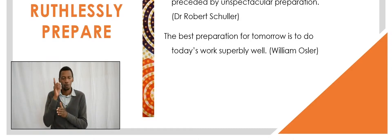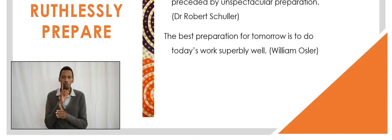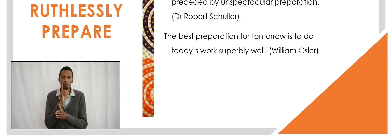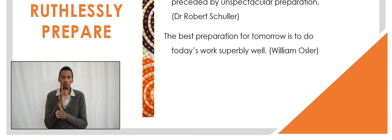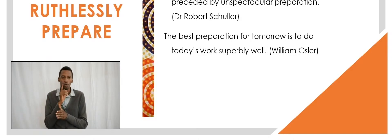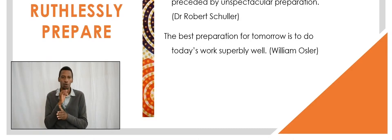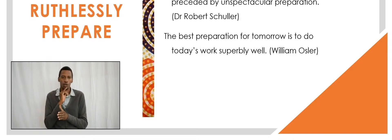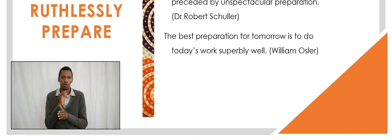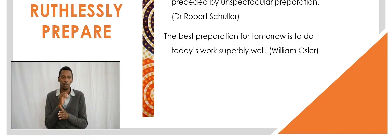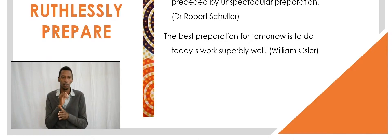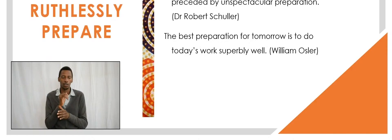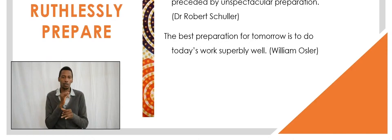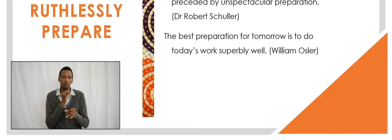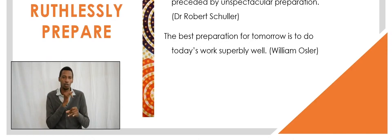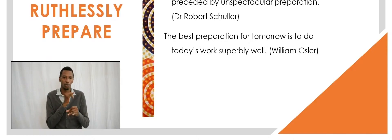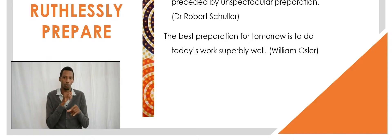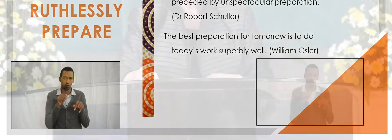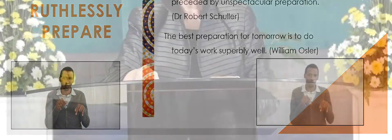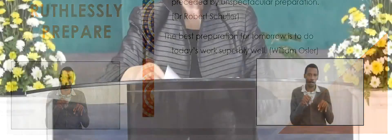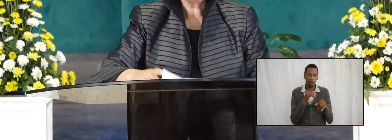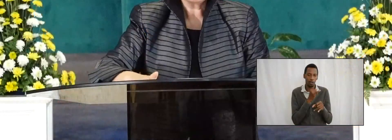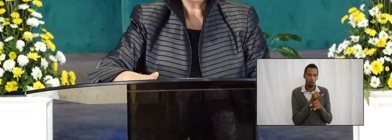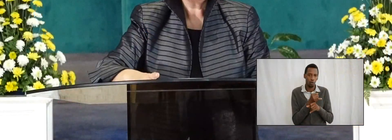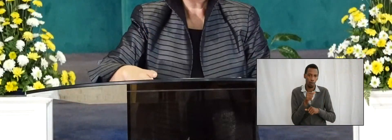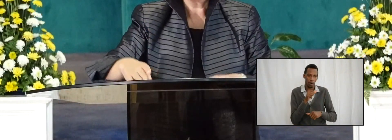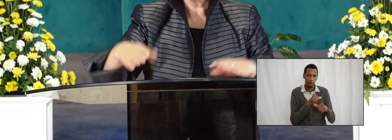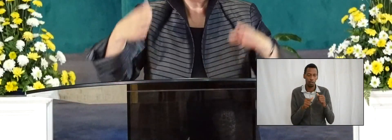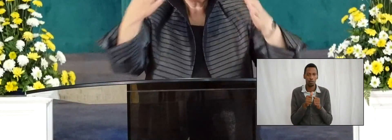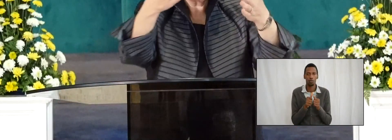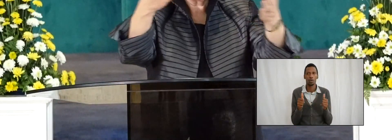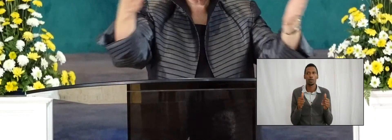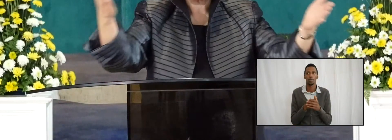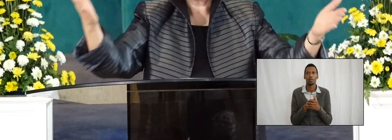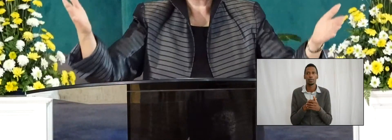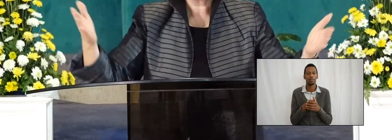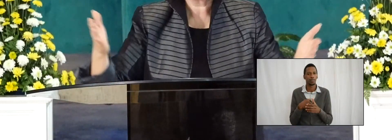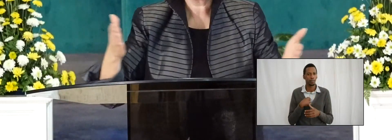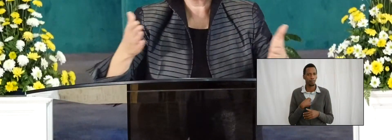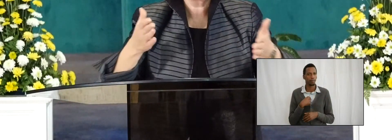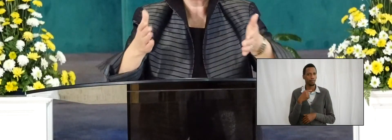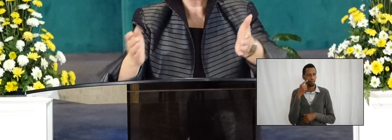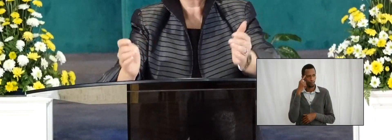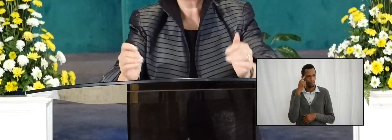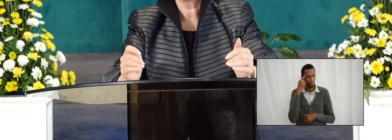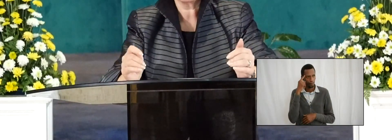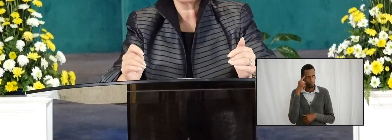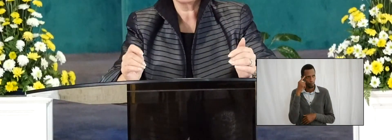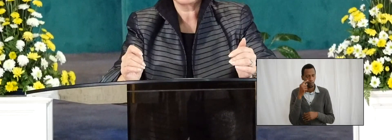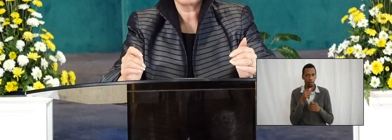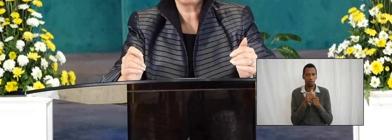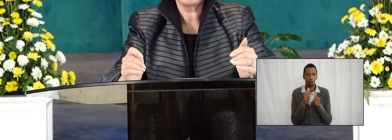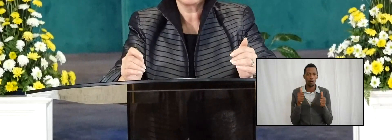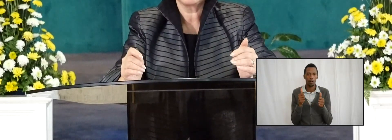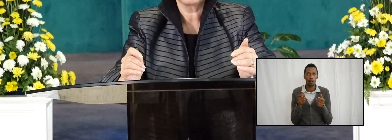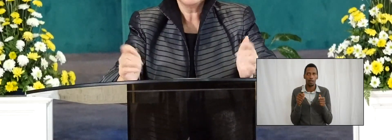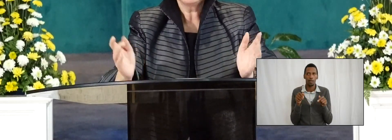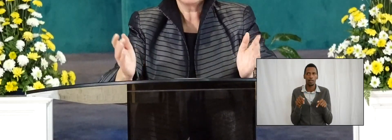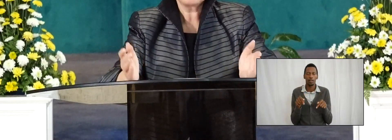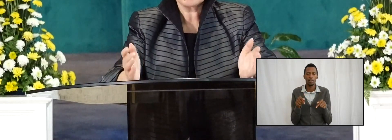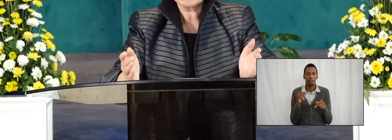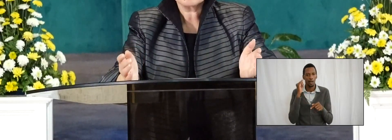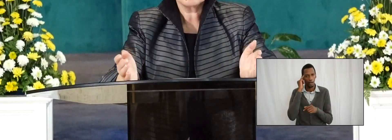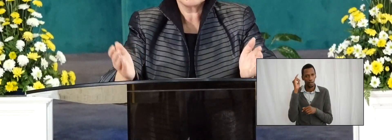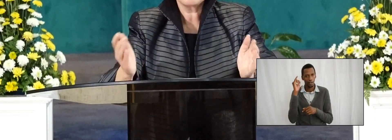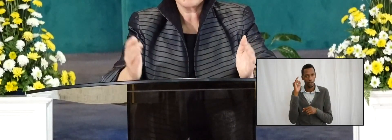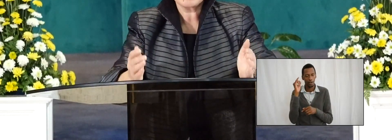today's job superbly well. I am very mindful in this context of having a virtual camp meeting.